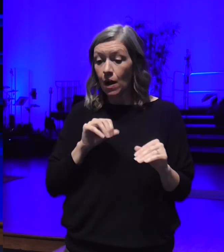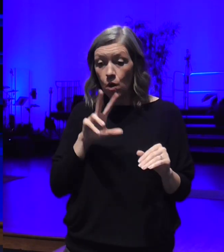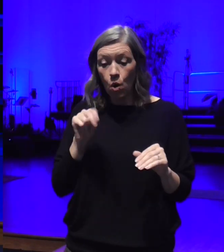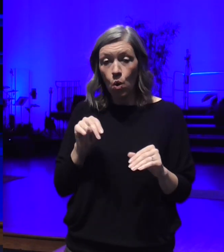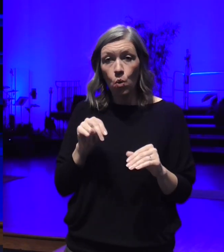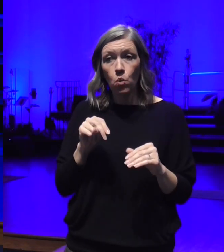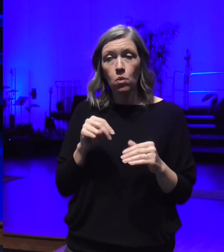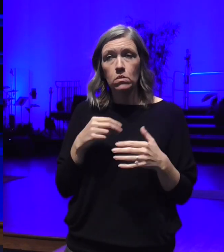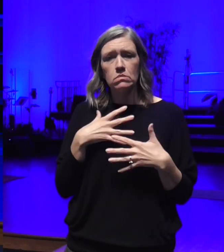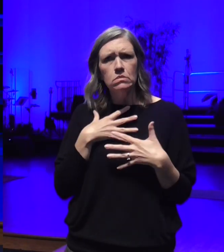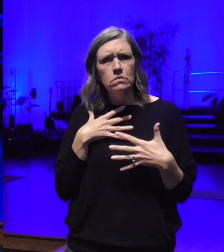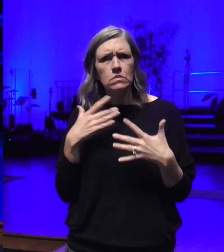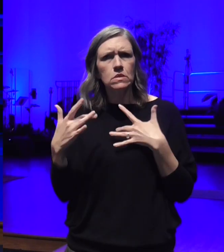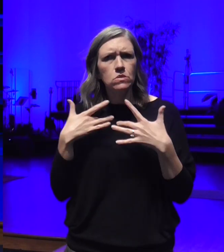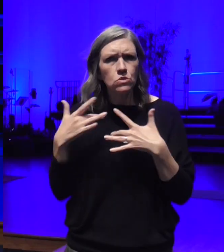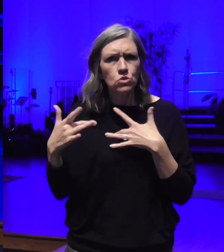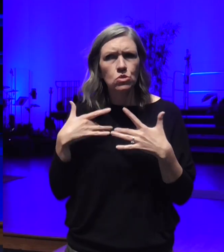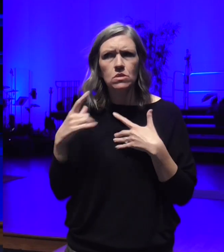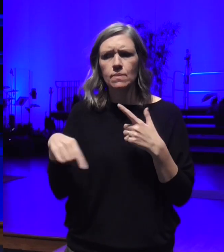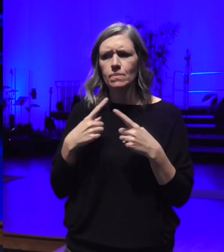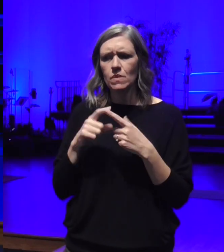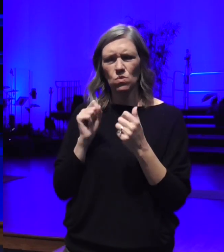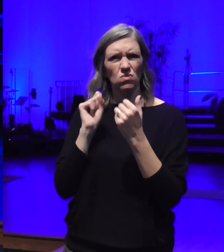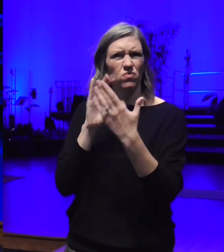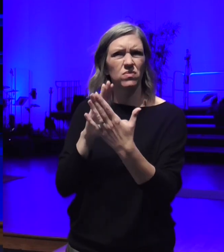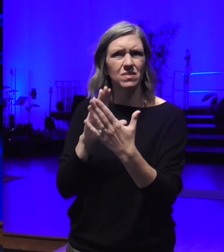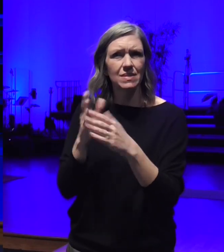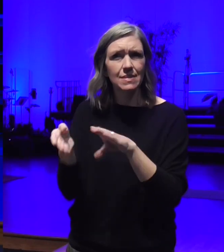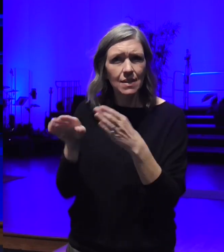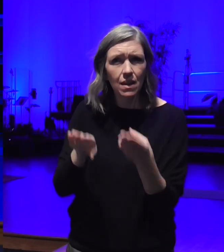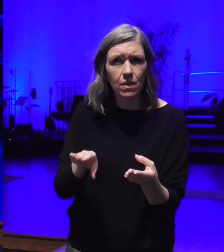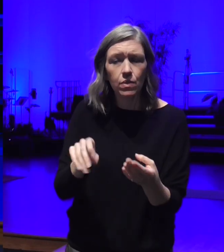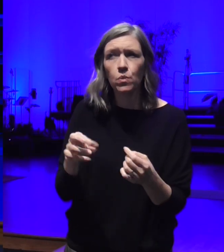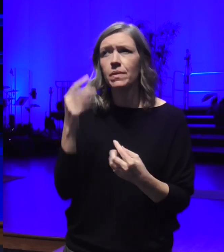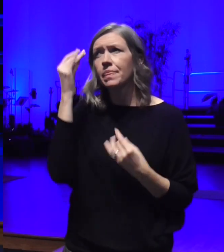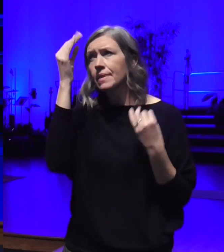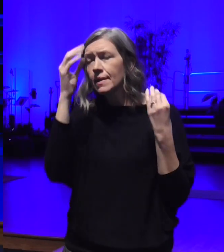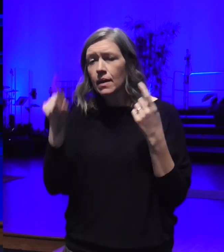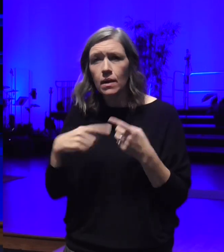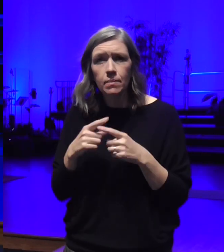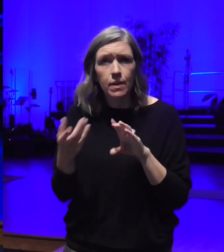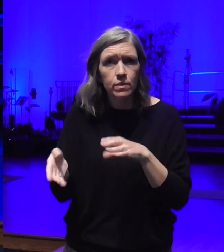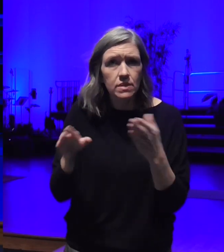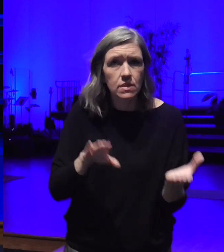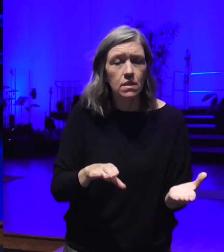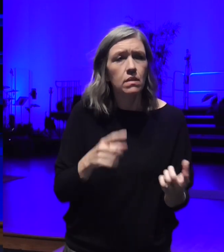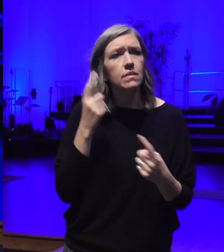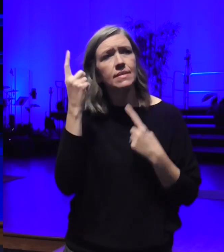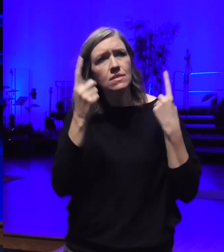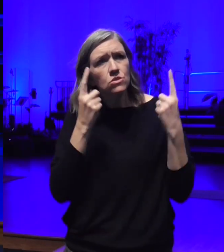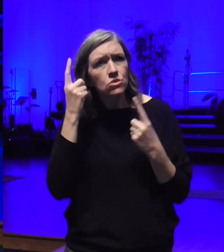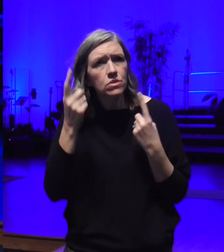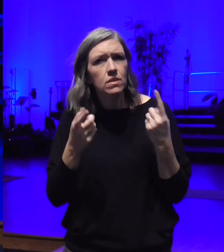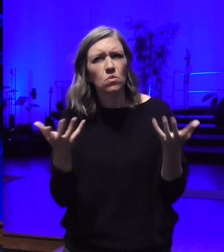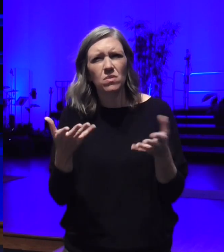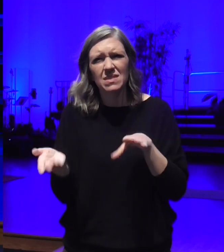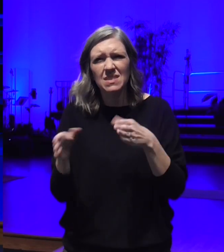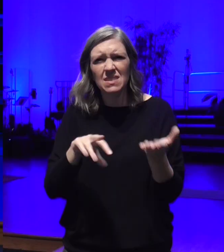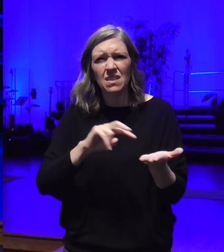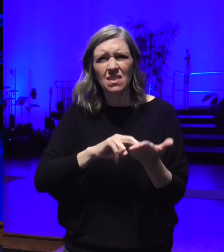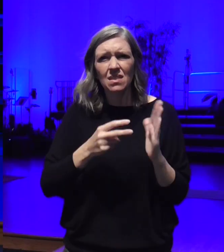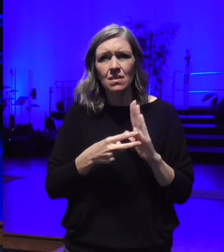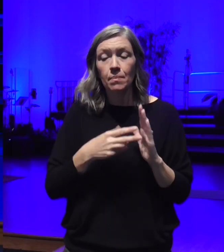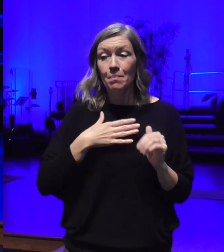own reservations about confronting death, thinking about it, considering it.